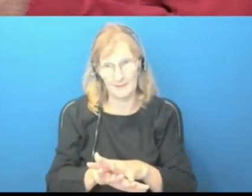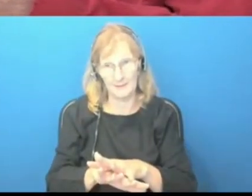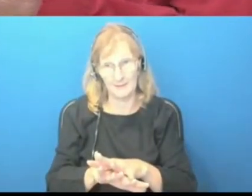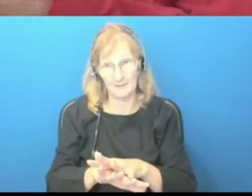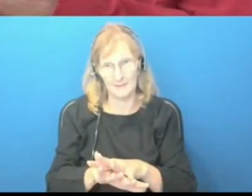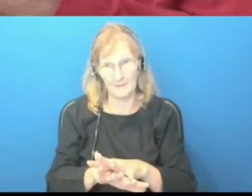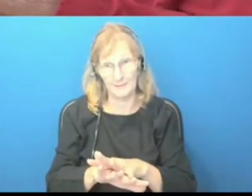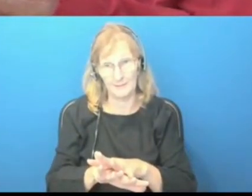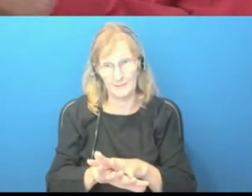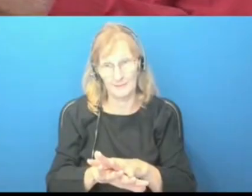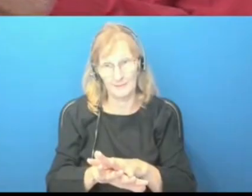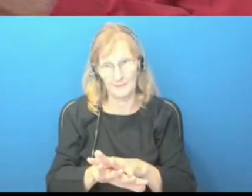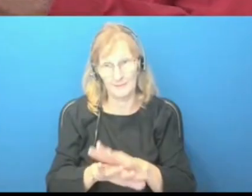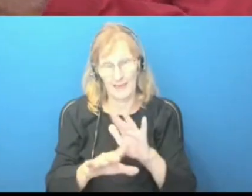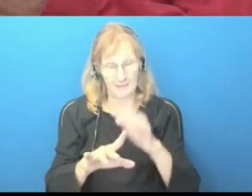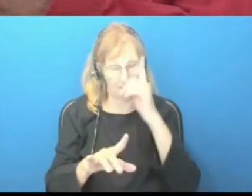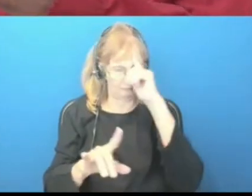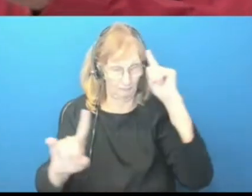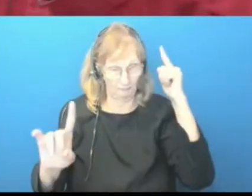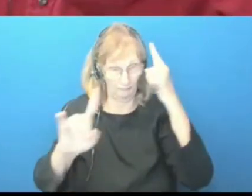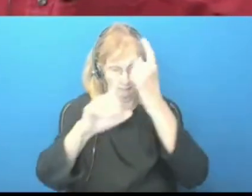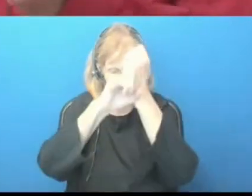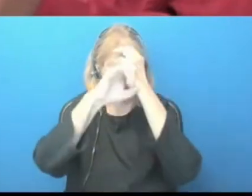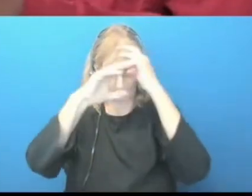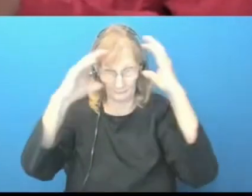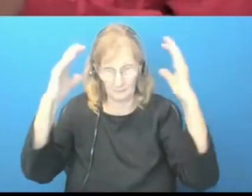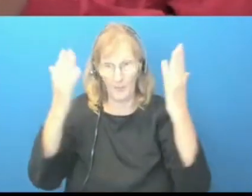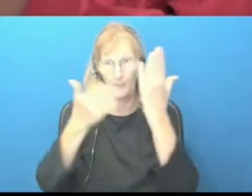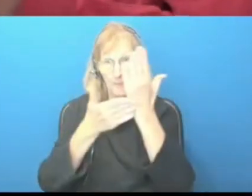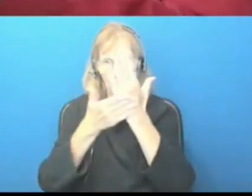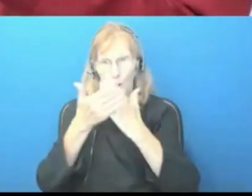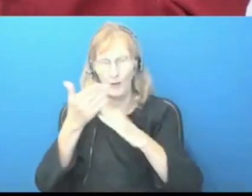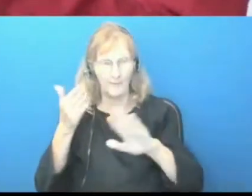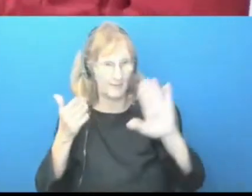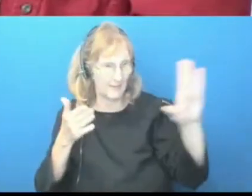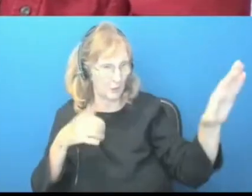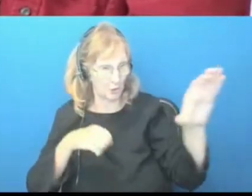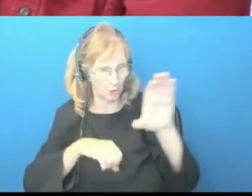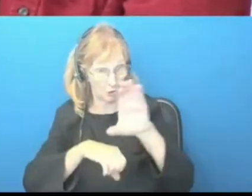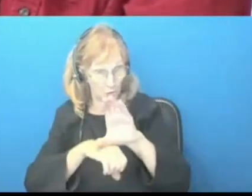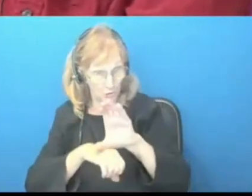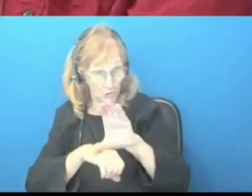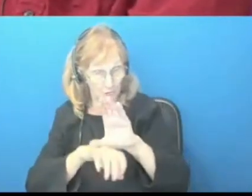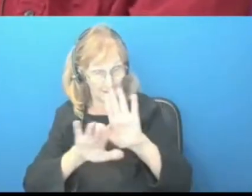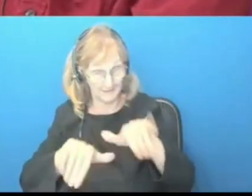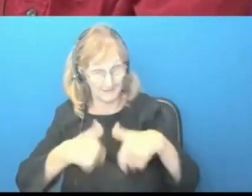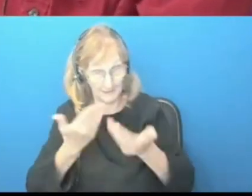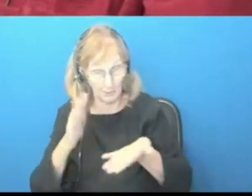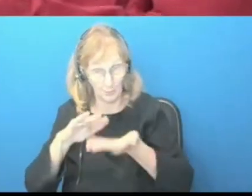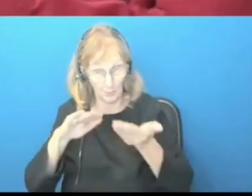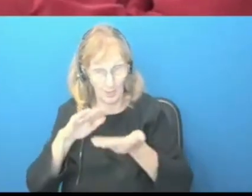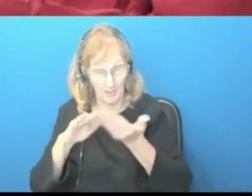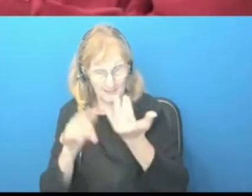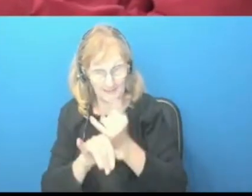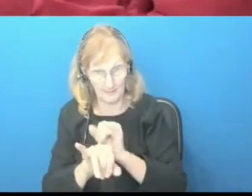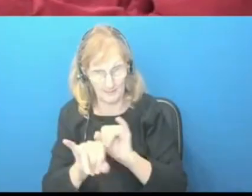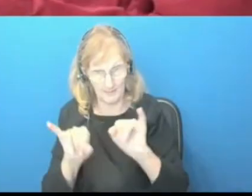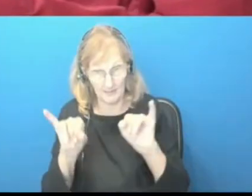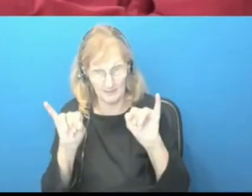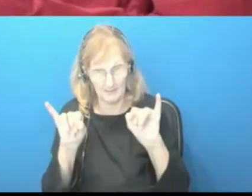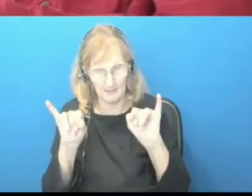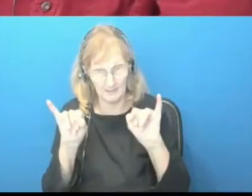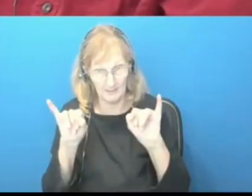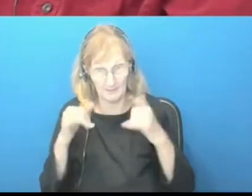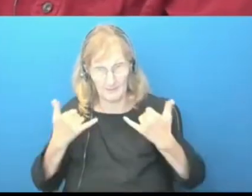Even though we'd be part of their church, we still operate independently as we would